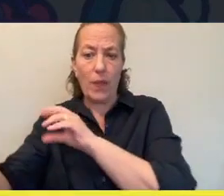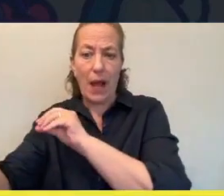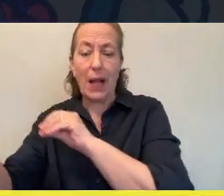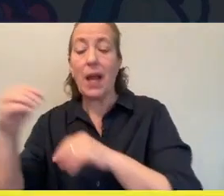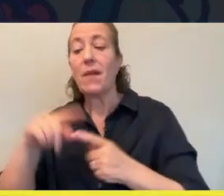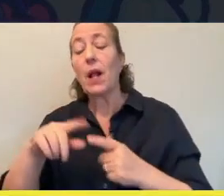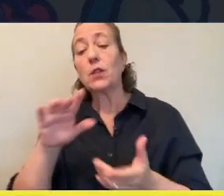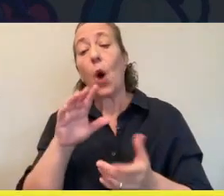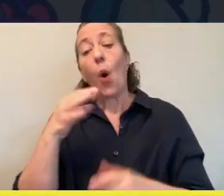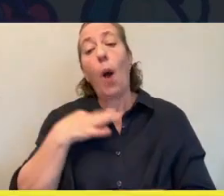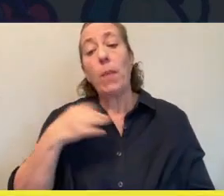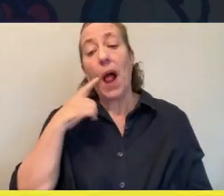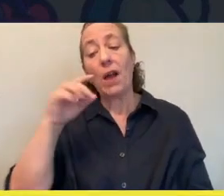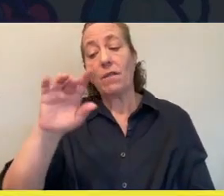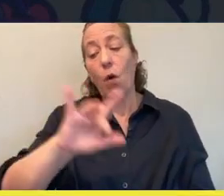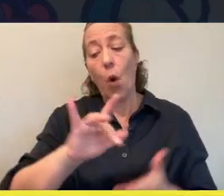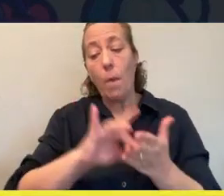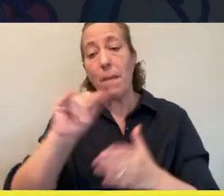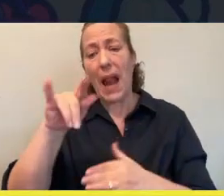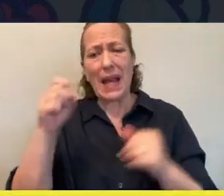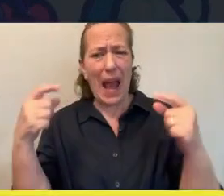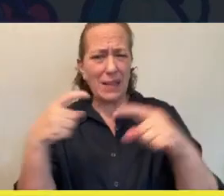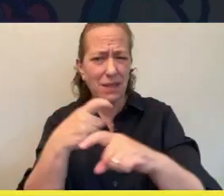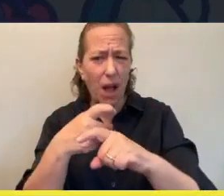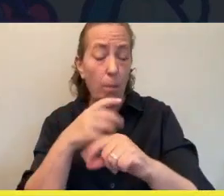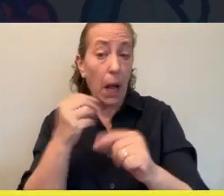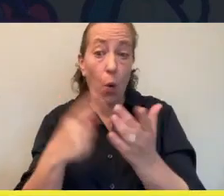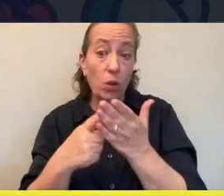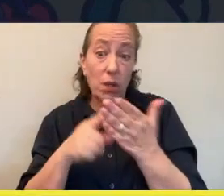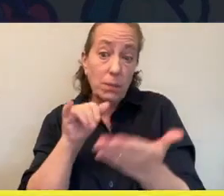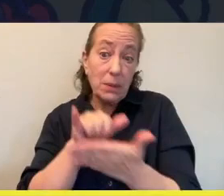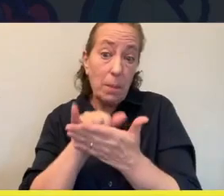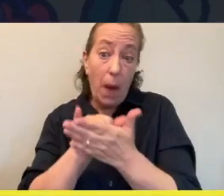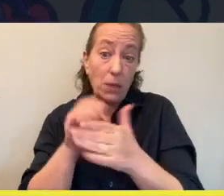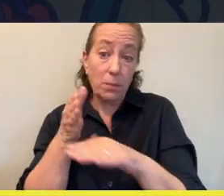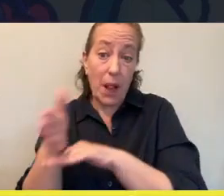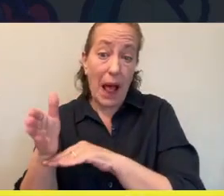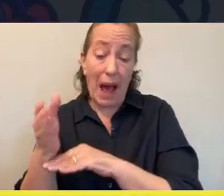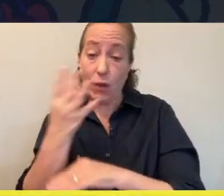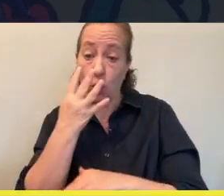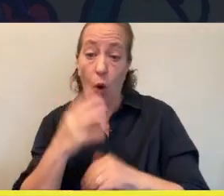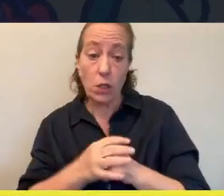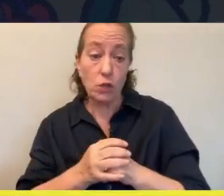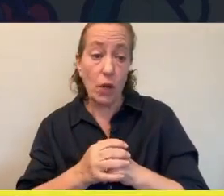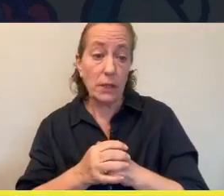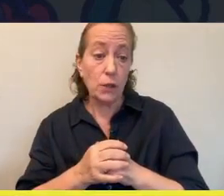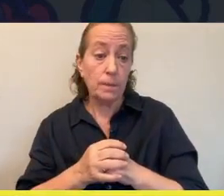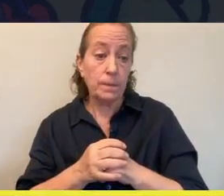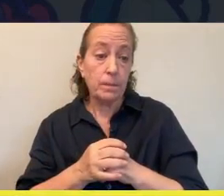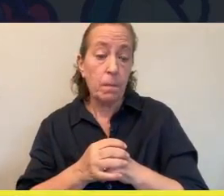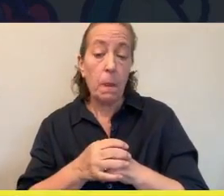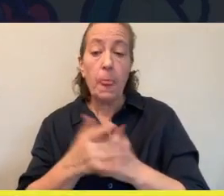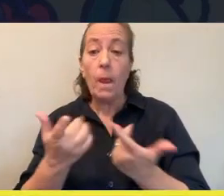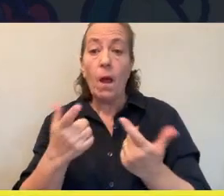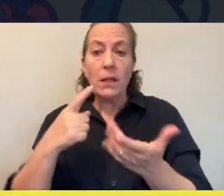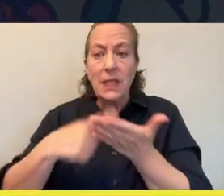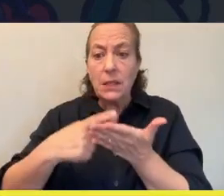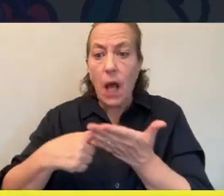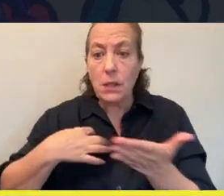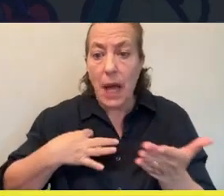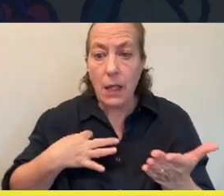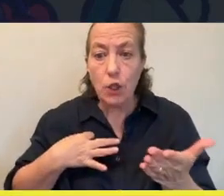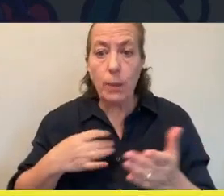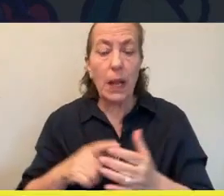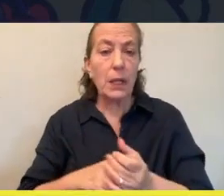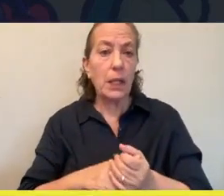often a complicated or even impossible task post-incarceration. And as discussed, Medicaid eligibility for returning